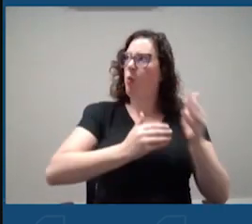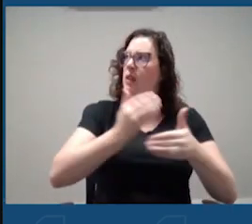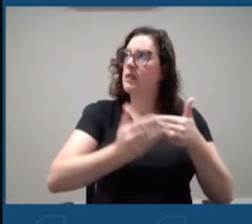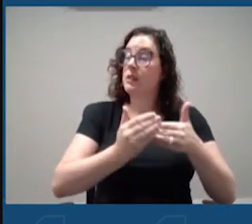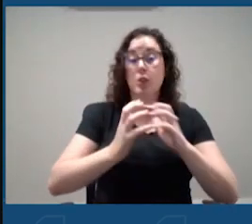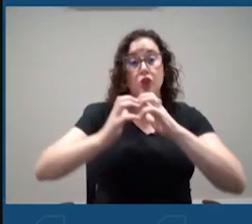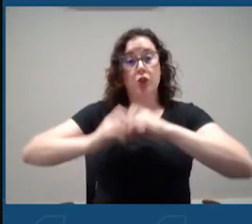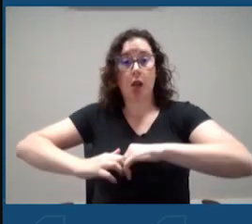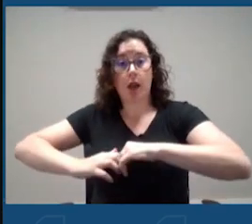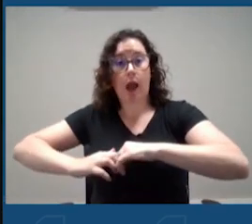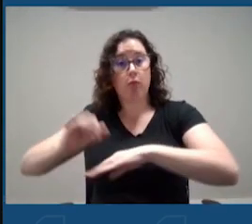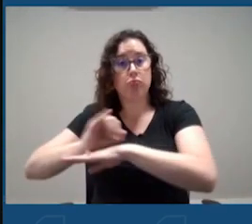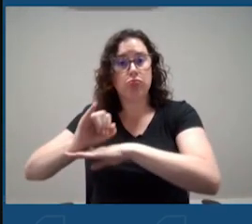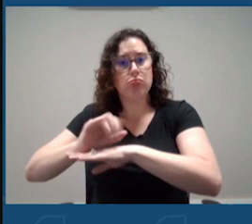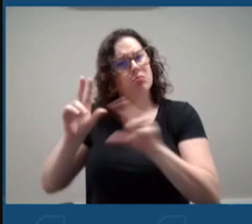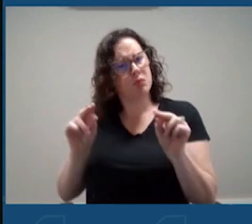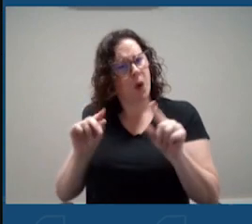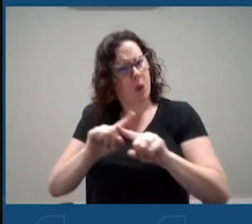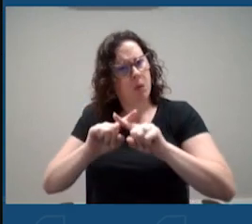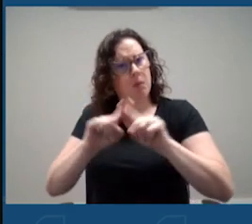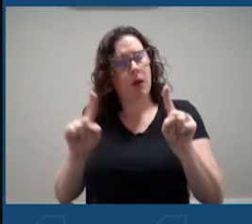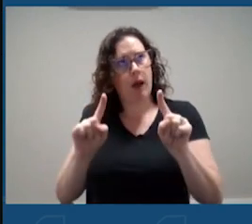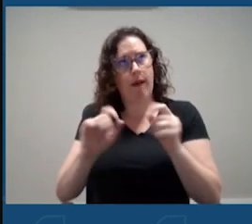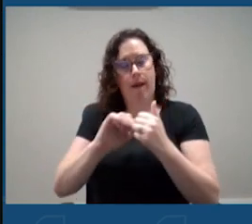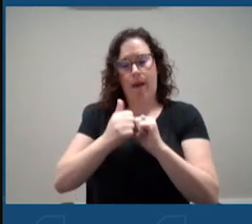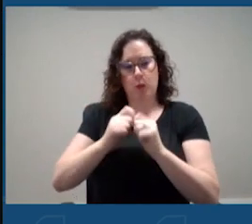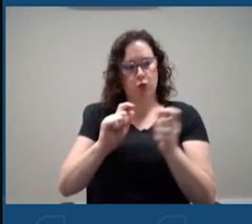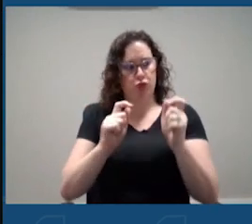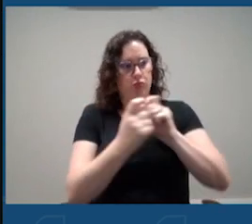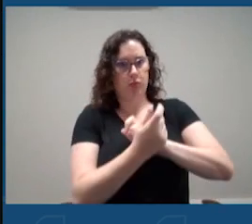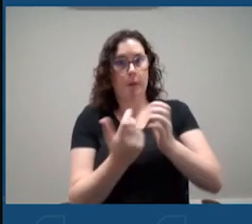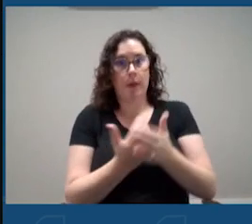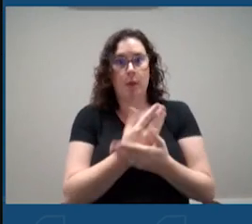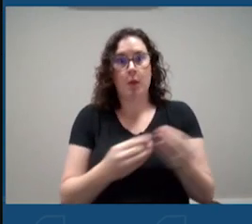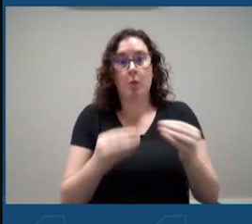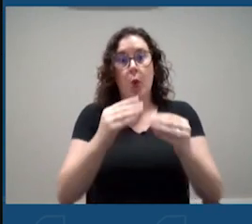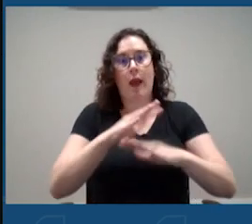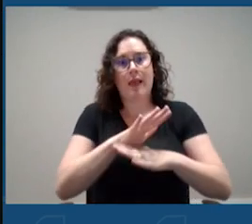that they can do things in a smarter, cleaner way. And you know the difference it makes?